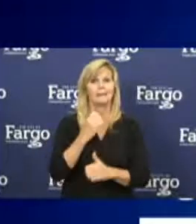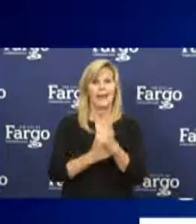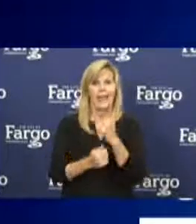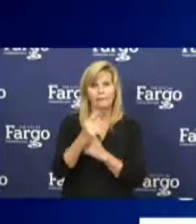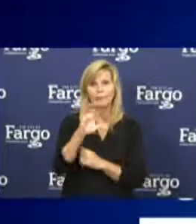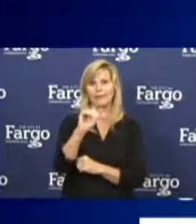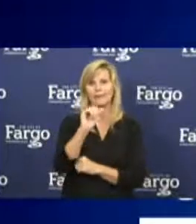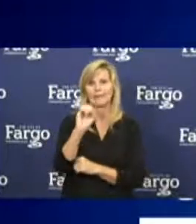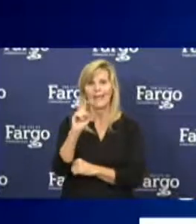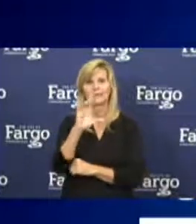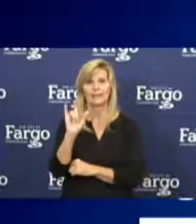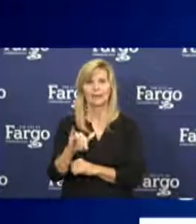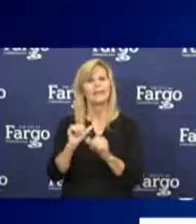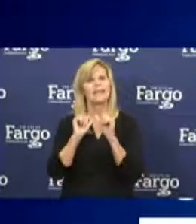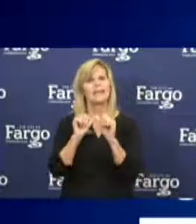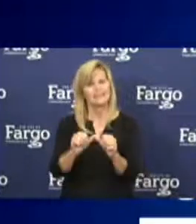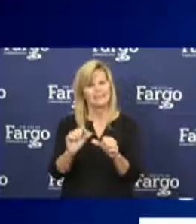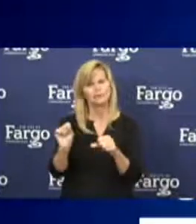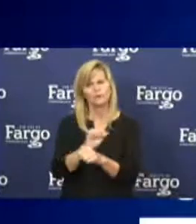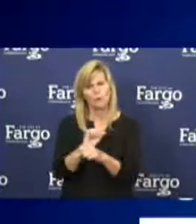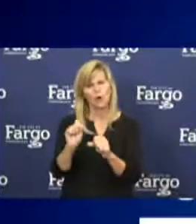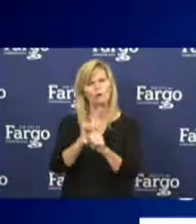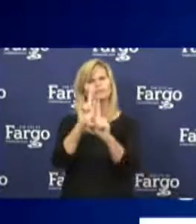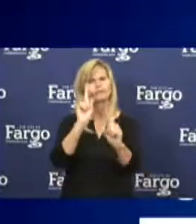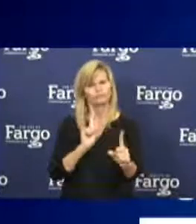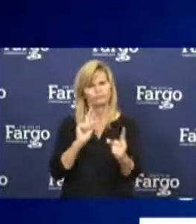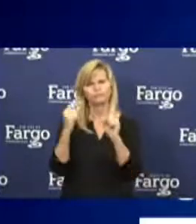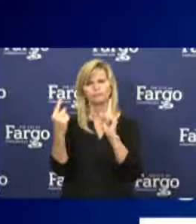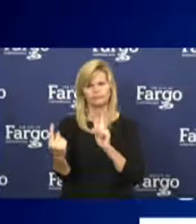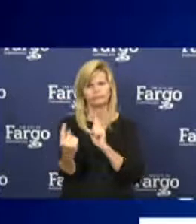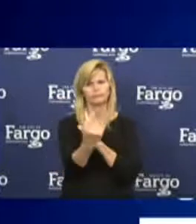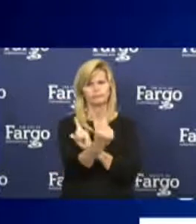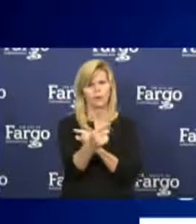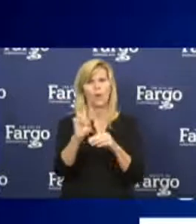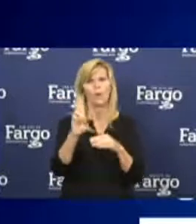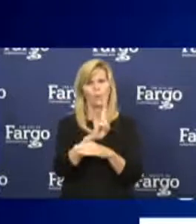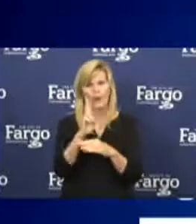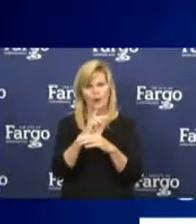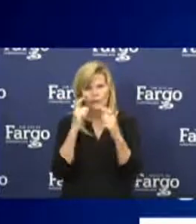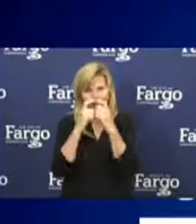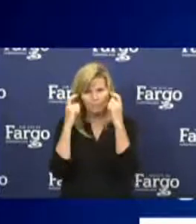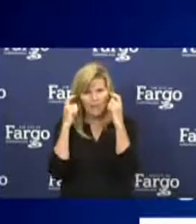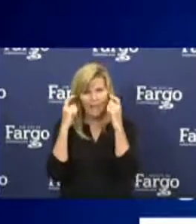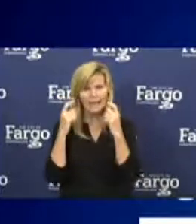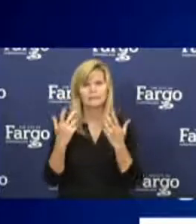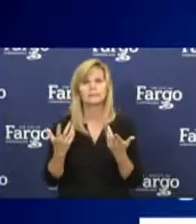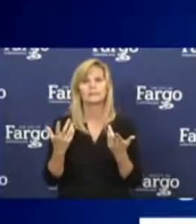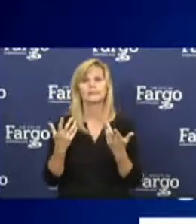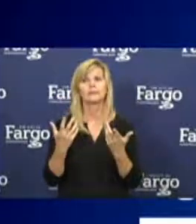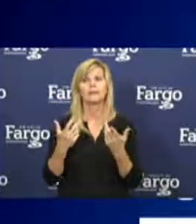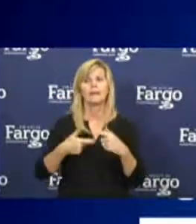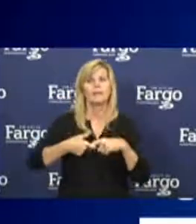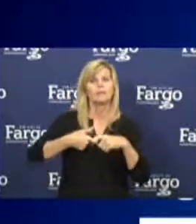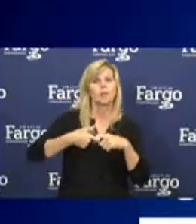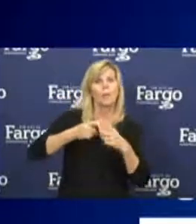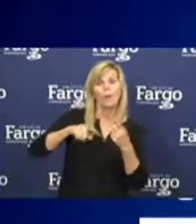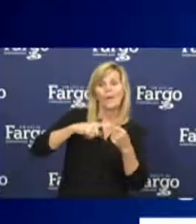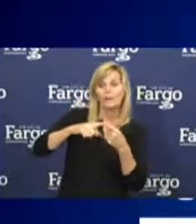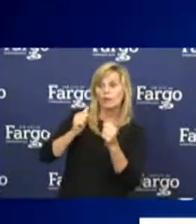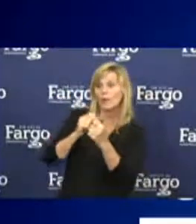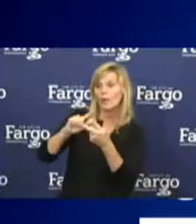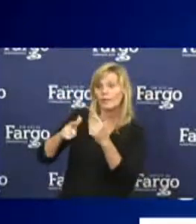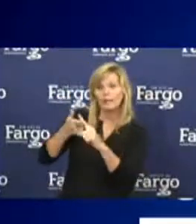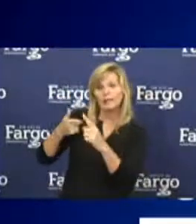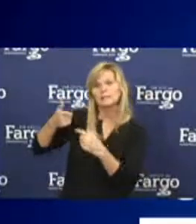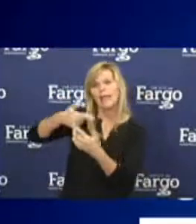County to continue to practice that social distancing, wearing the mask, hanging out. When you're hanging out with friends,